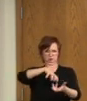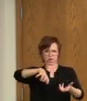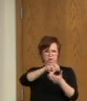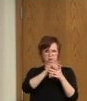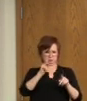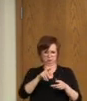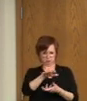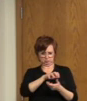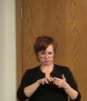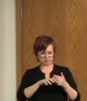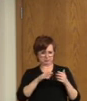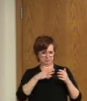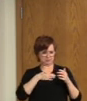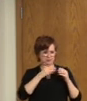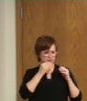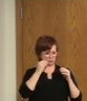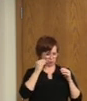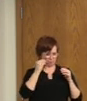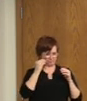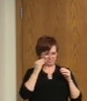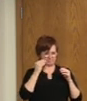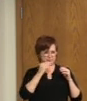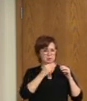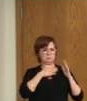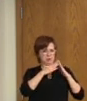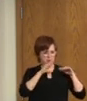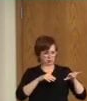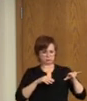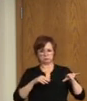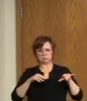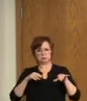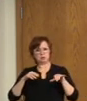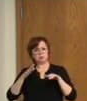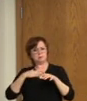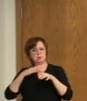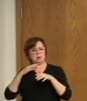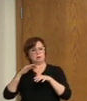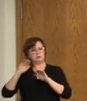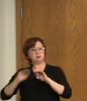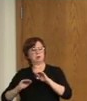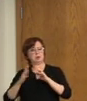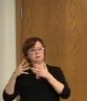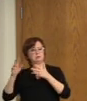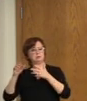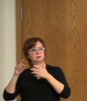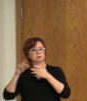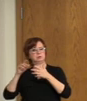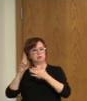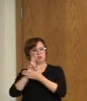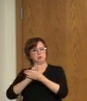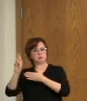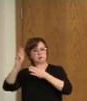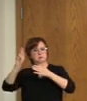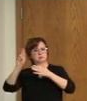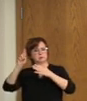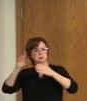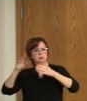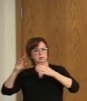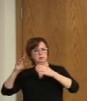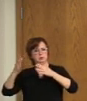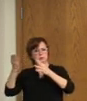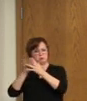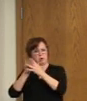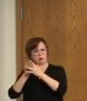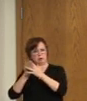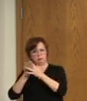whether that means their kids that are at college can't come home for Christmas or things like that. I wonder if you could just clarify what exactly are